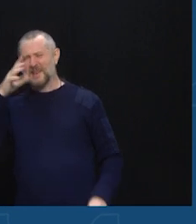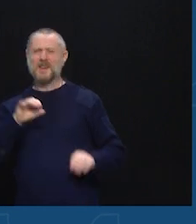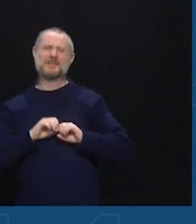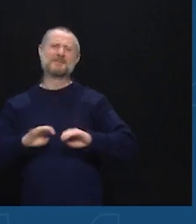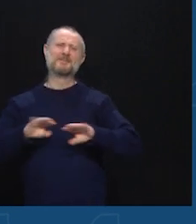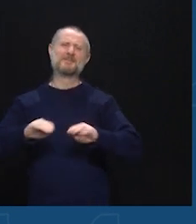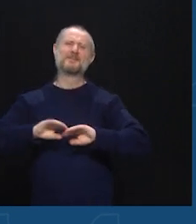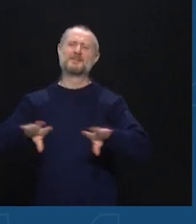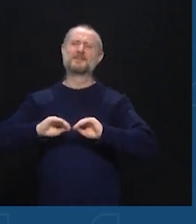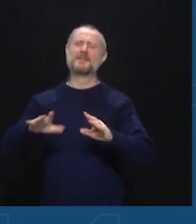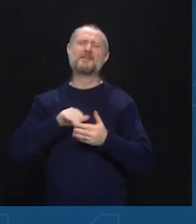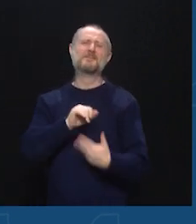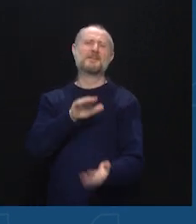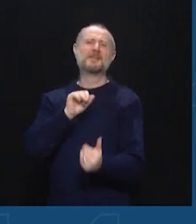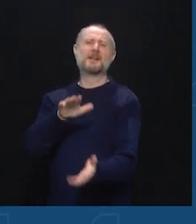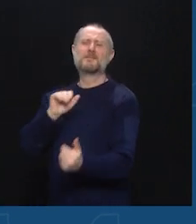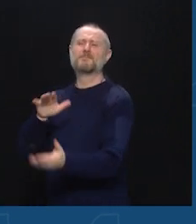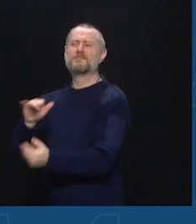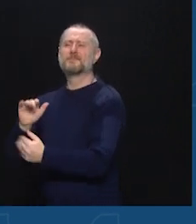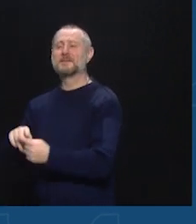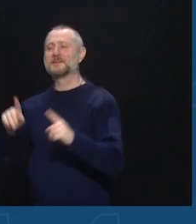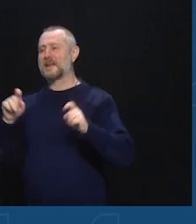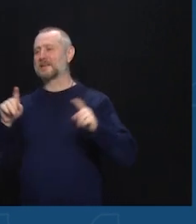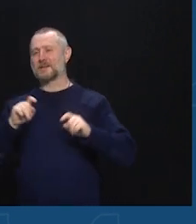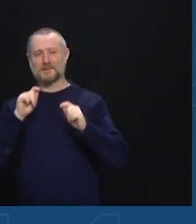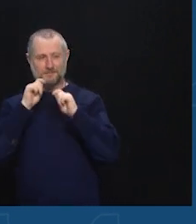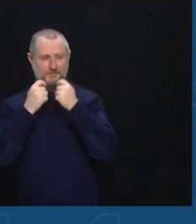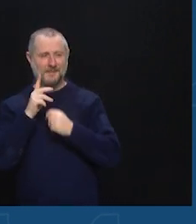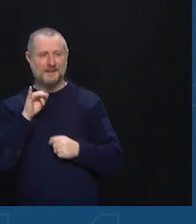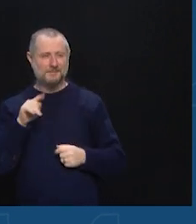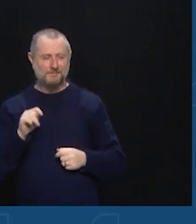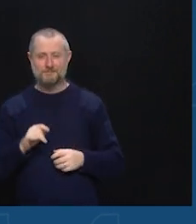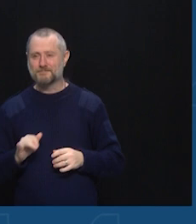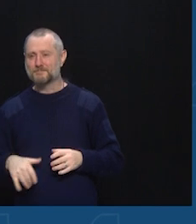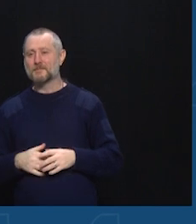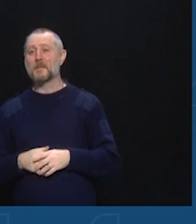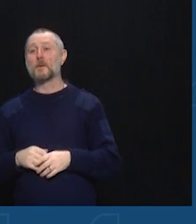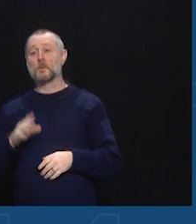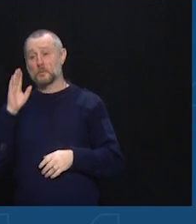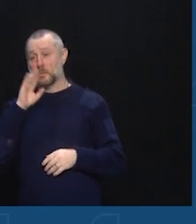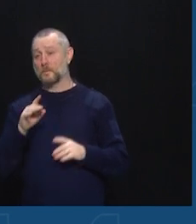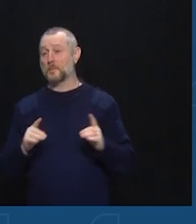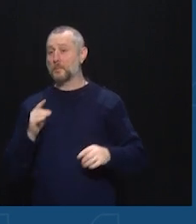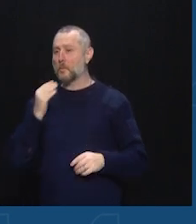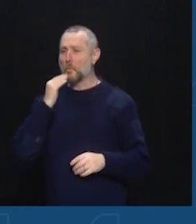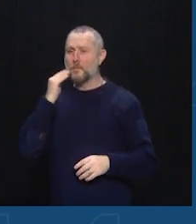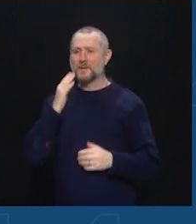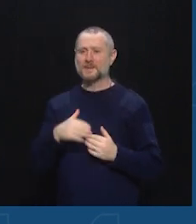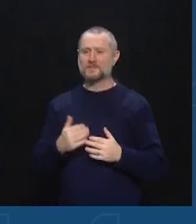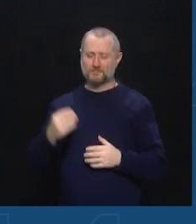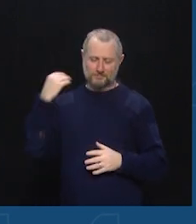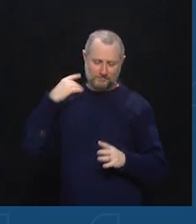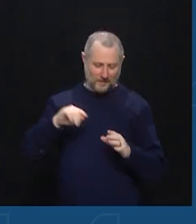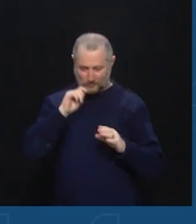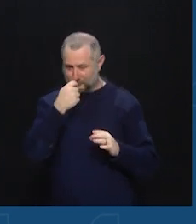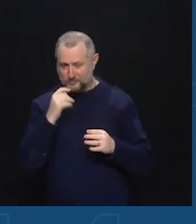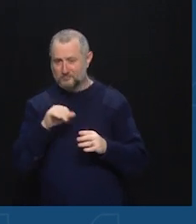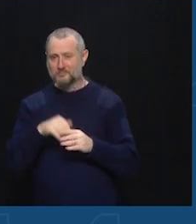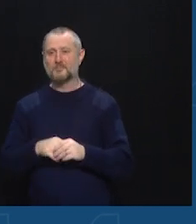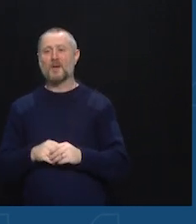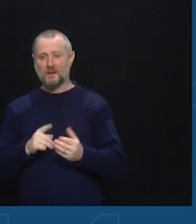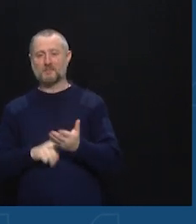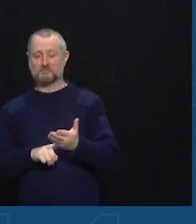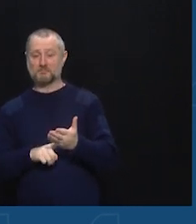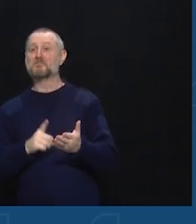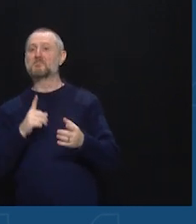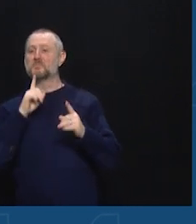acquiring millions and millions of test kits, knowing that people at home can find out if they're positive. If they're positive, even